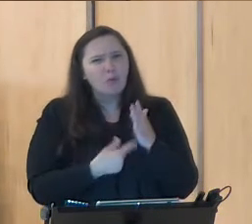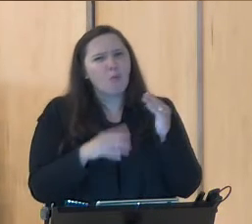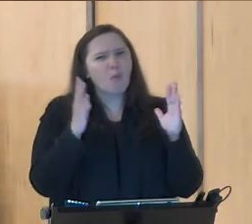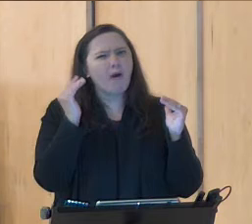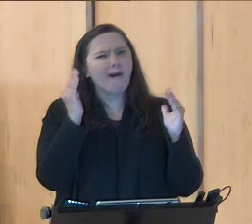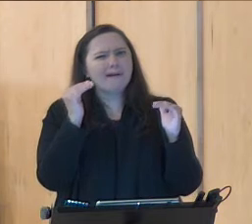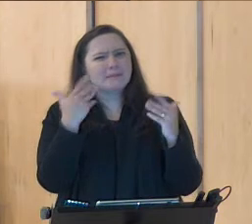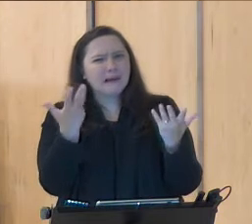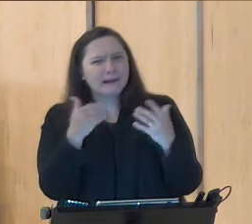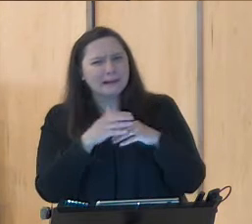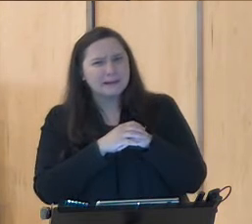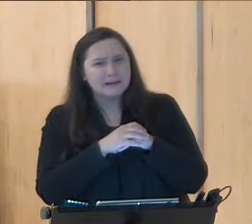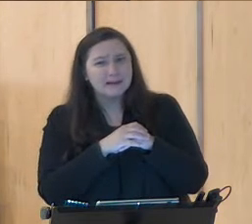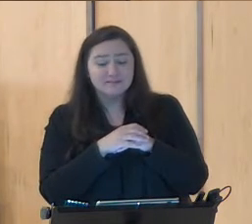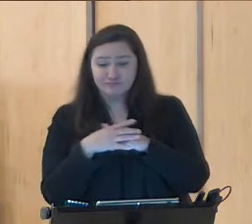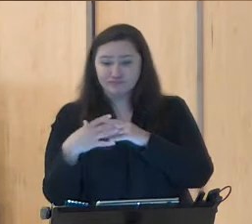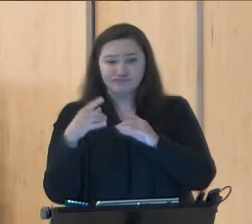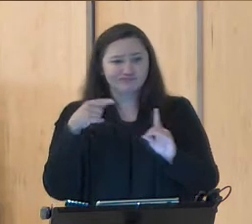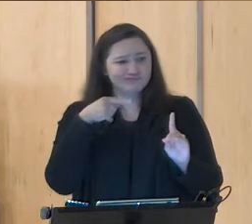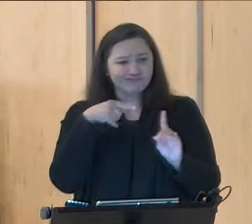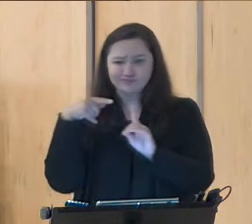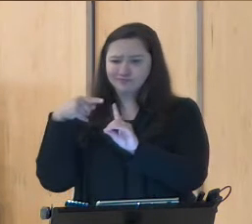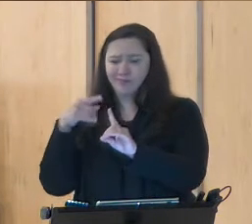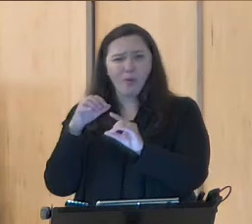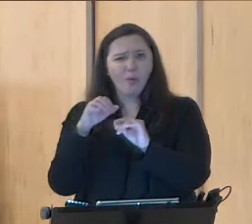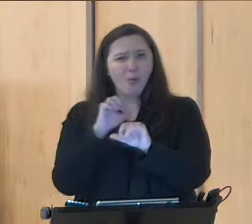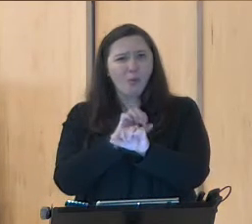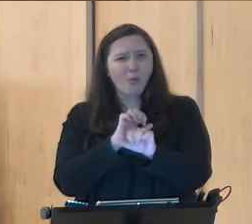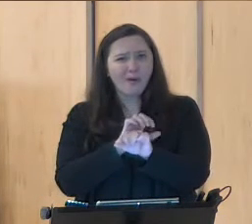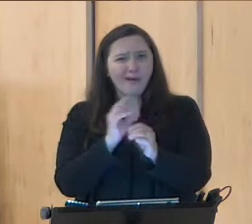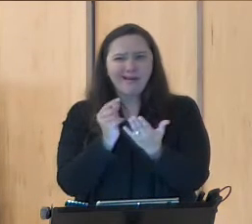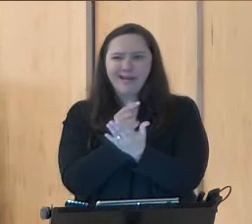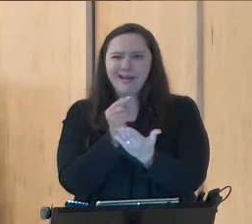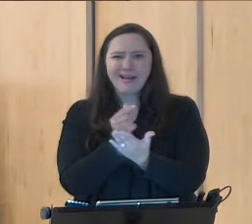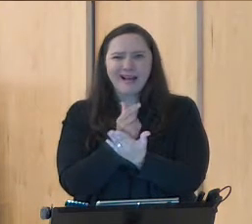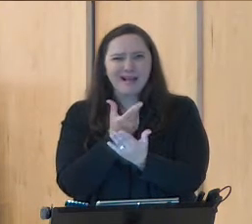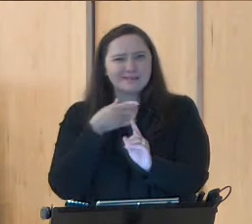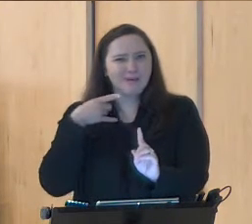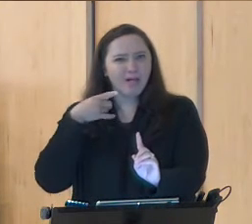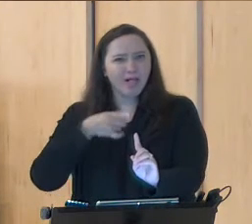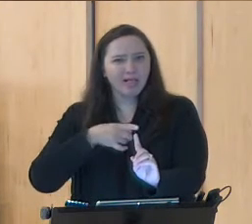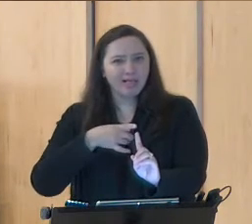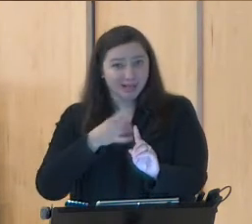work together in the gospel work that the Lord has given us to do?